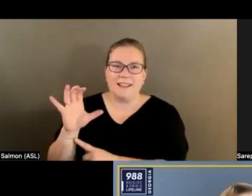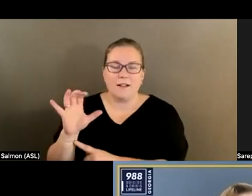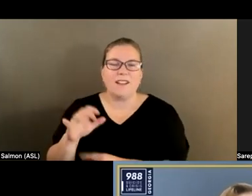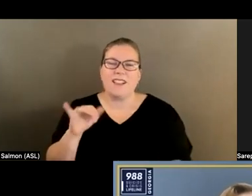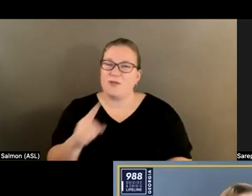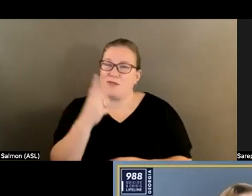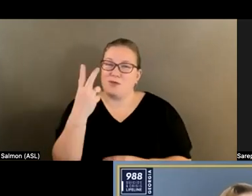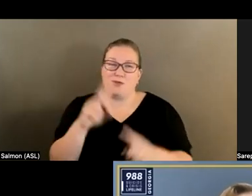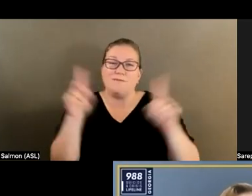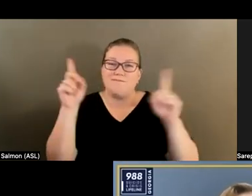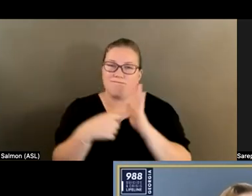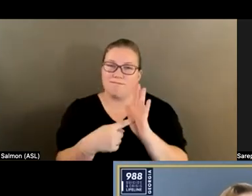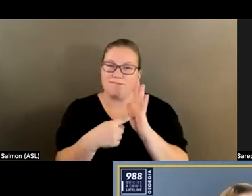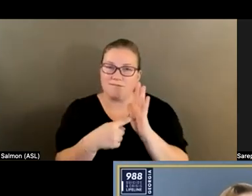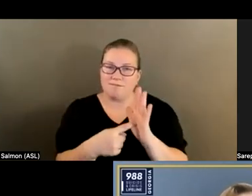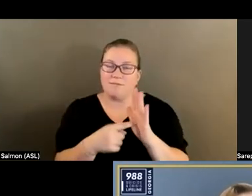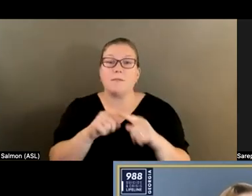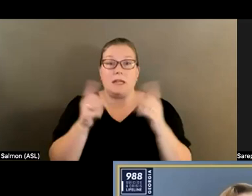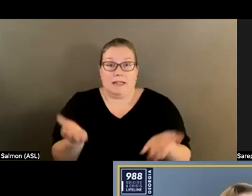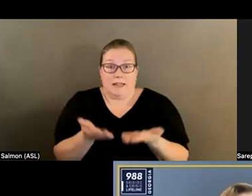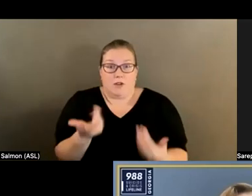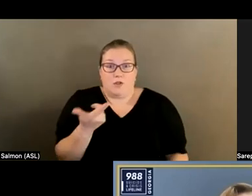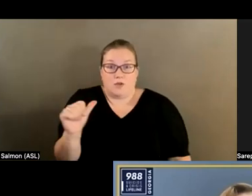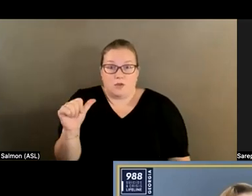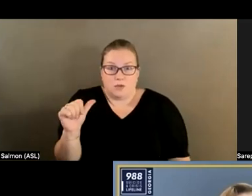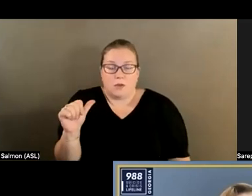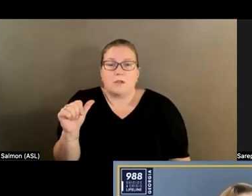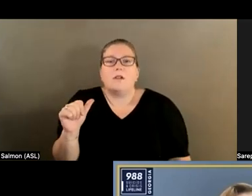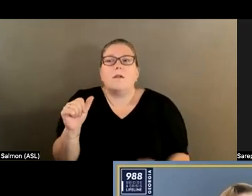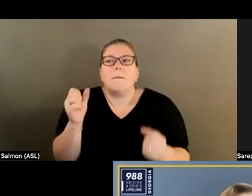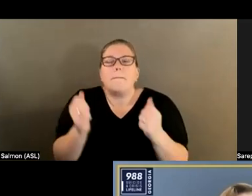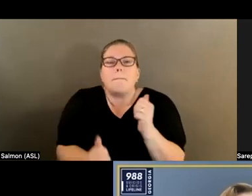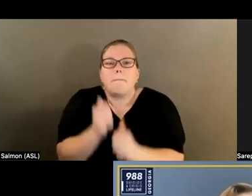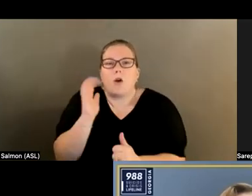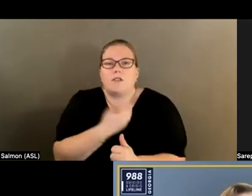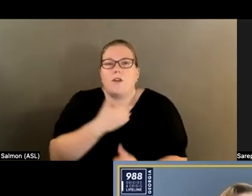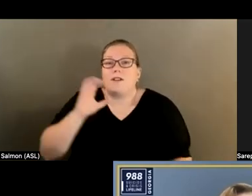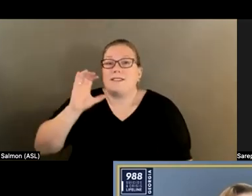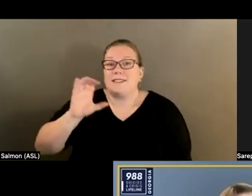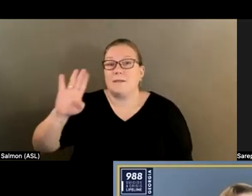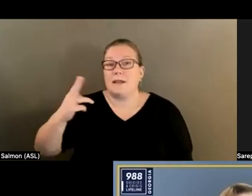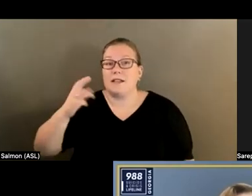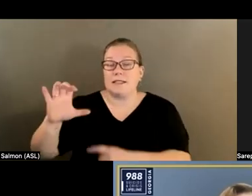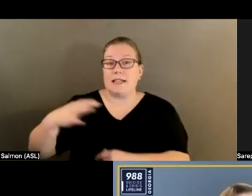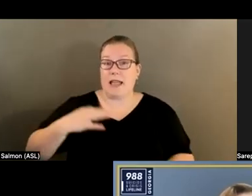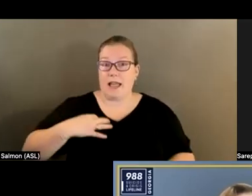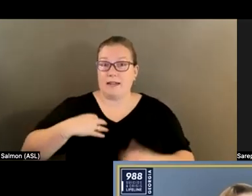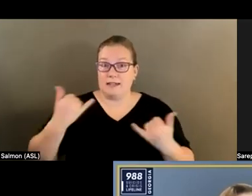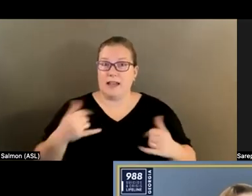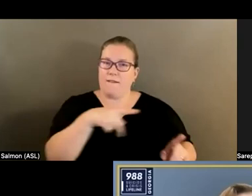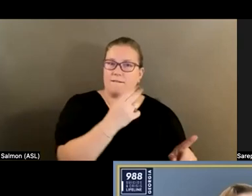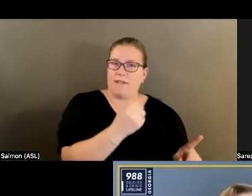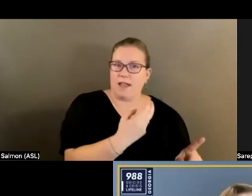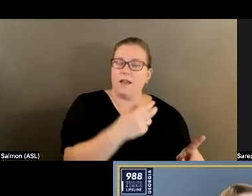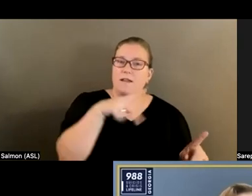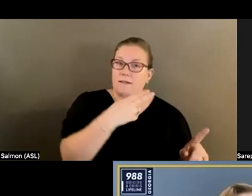different models, but in Georgia, many of our CCBHC candidates